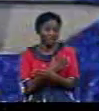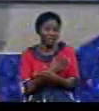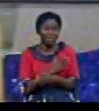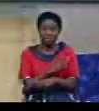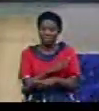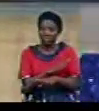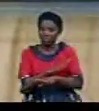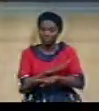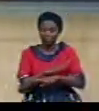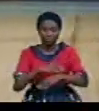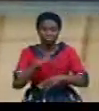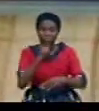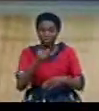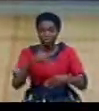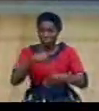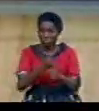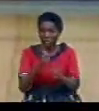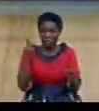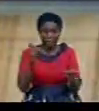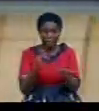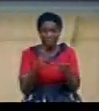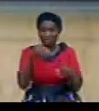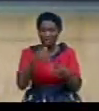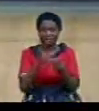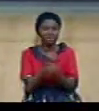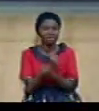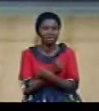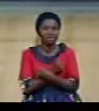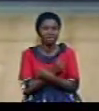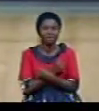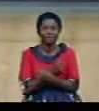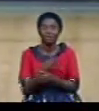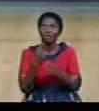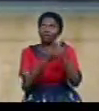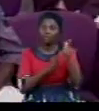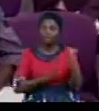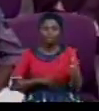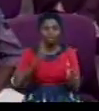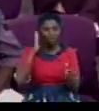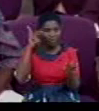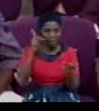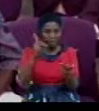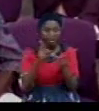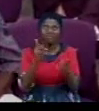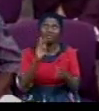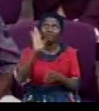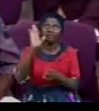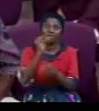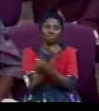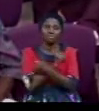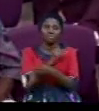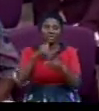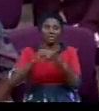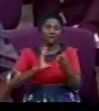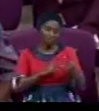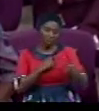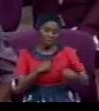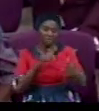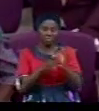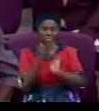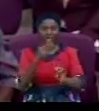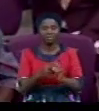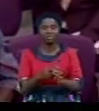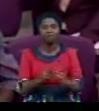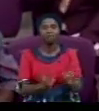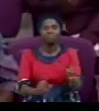Lord will perfect his love in our hearts in Jesus name they'll do it